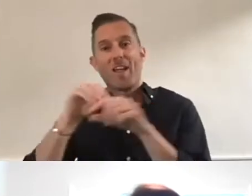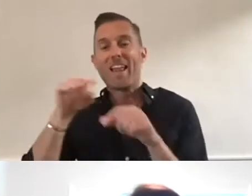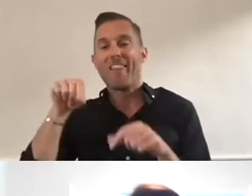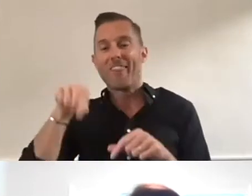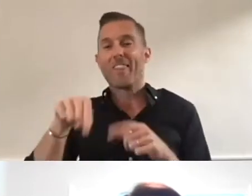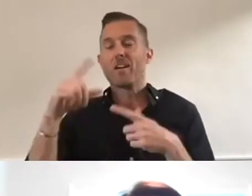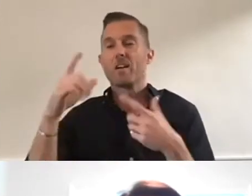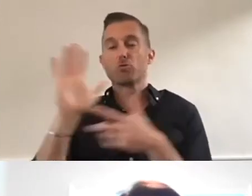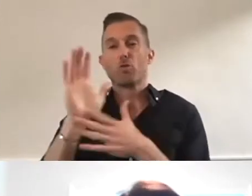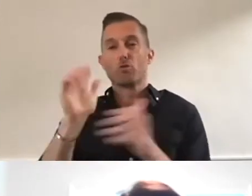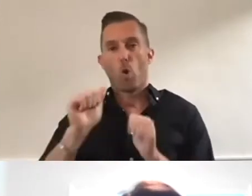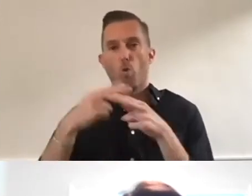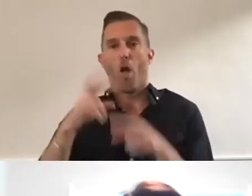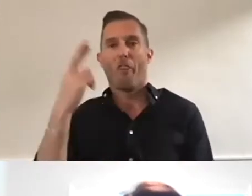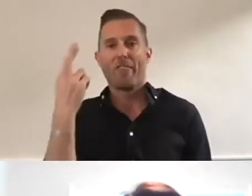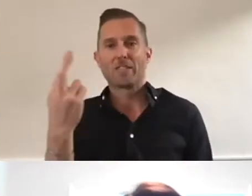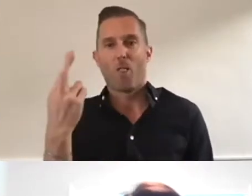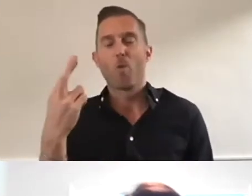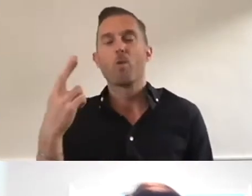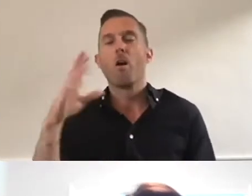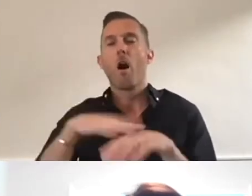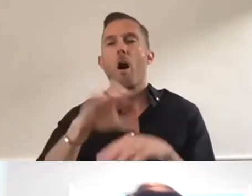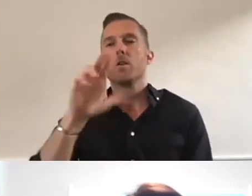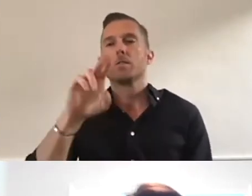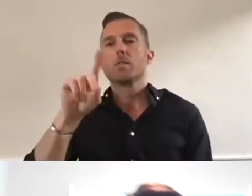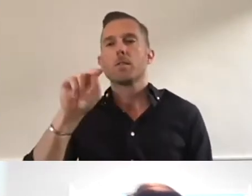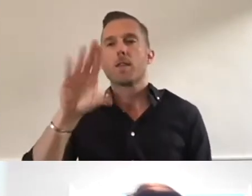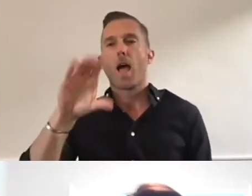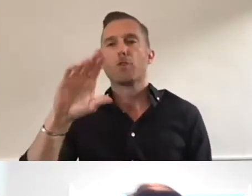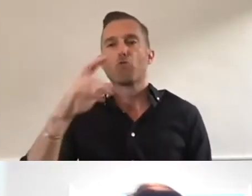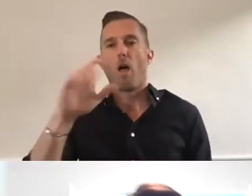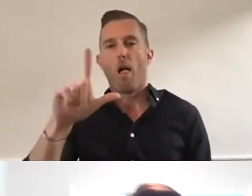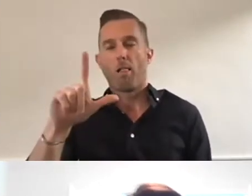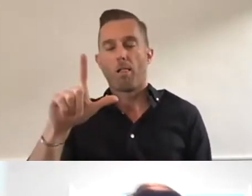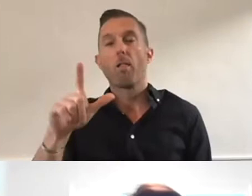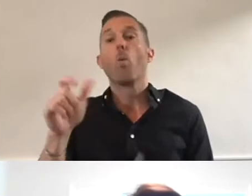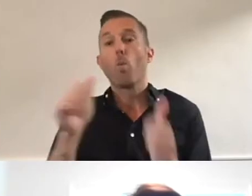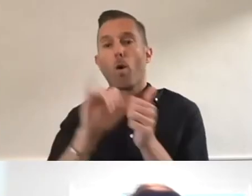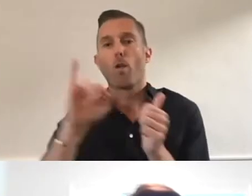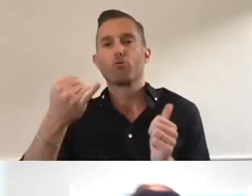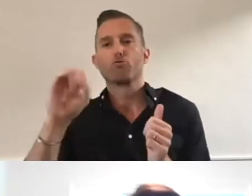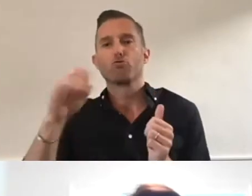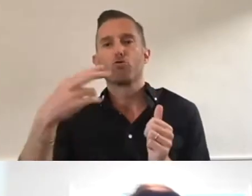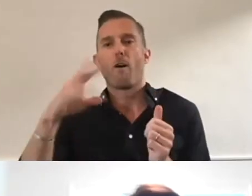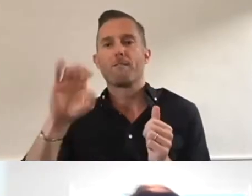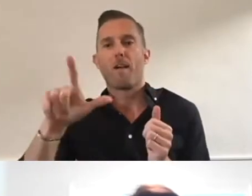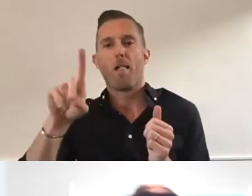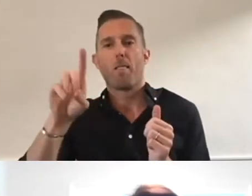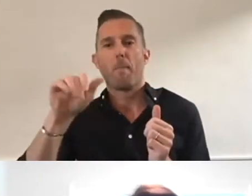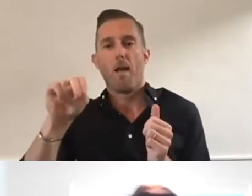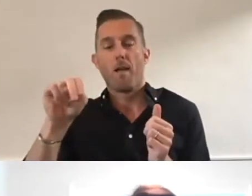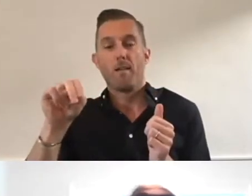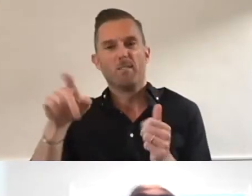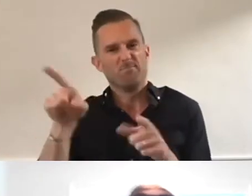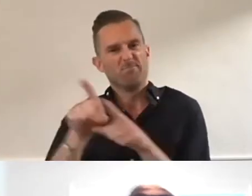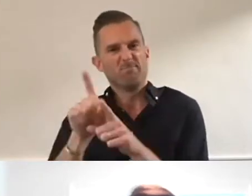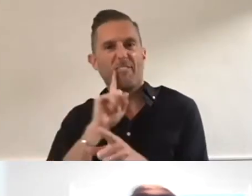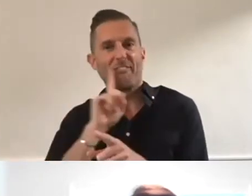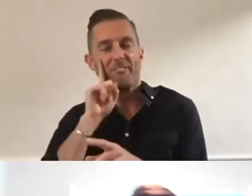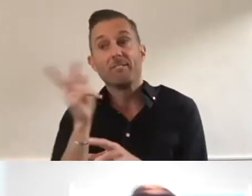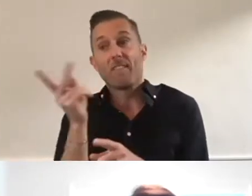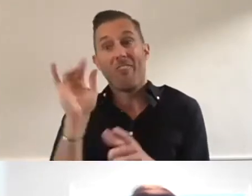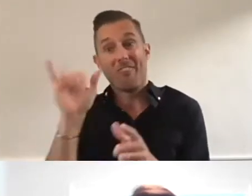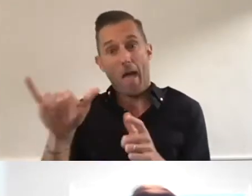on Sundance Channel with Josh Feldman, who is also deaf, which makes This Close the first television series